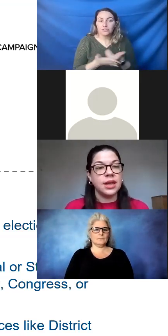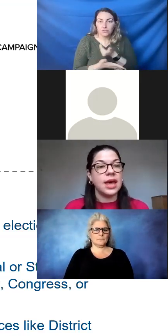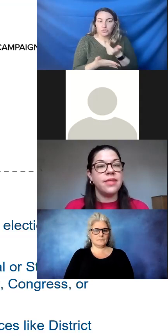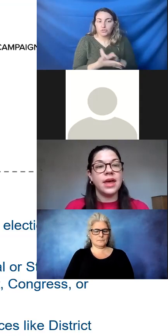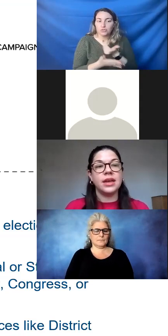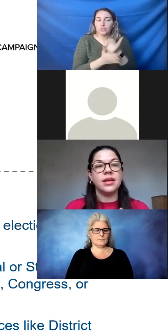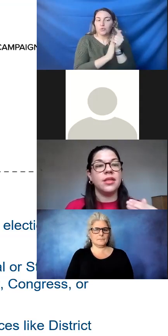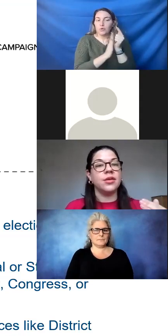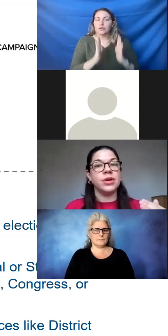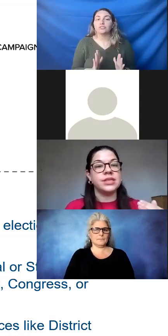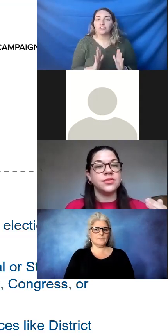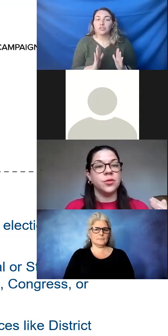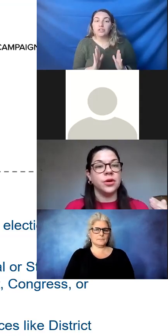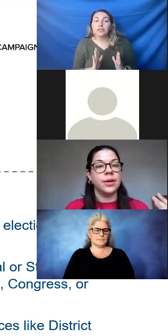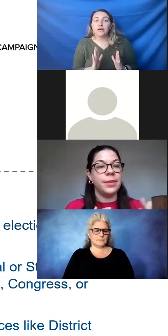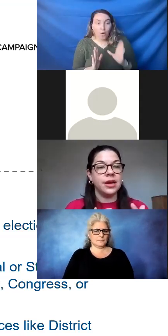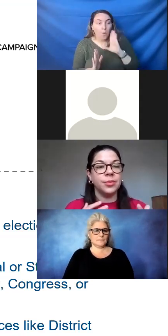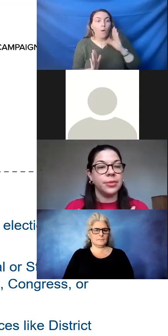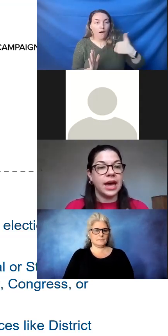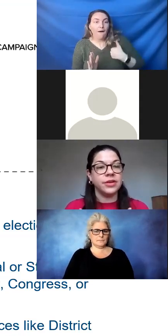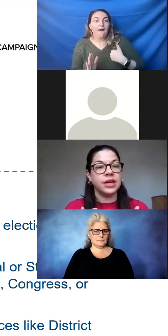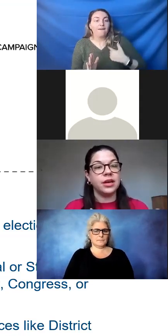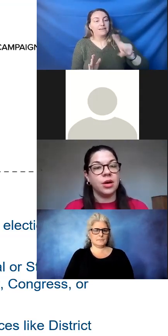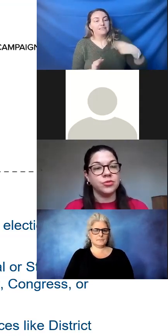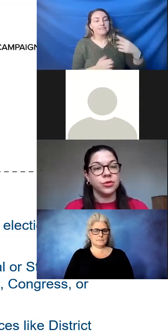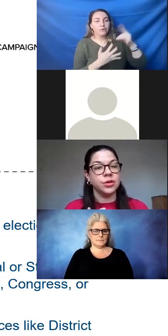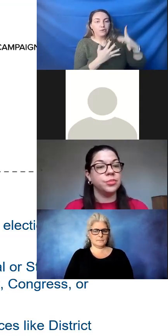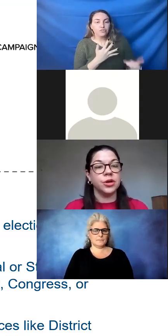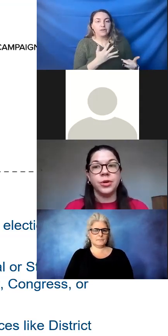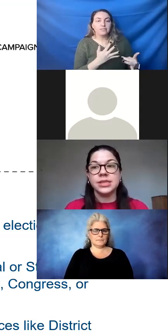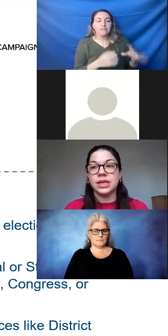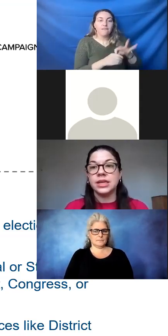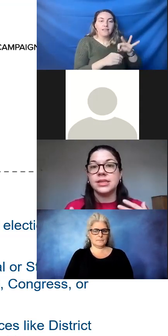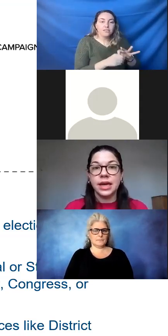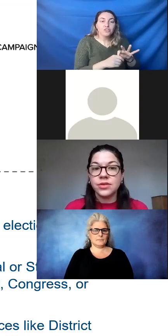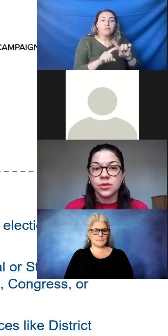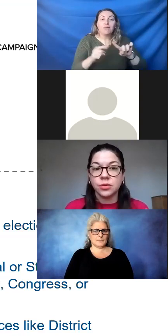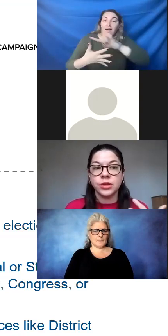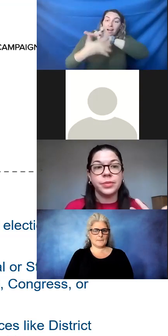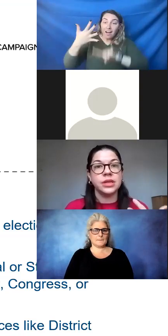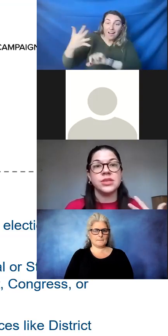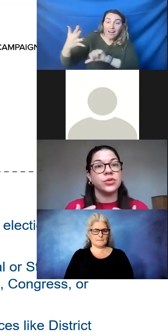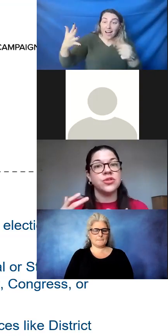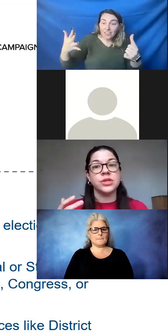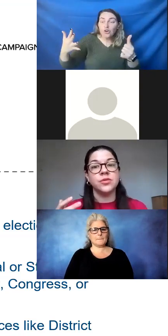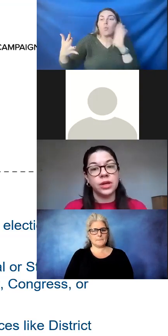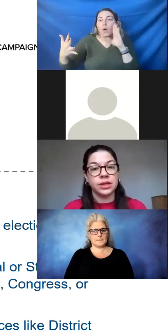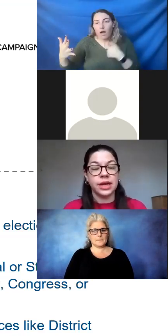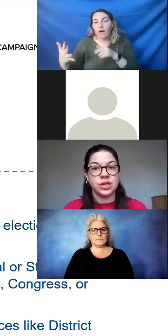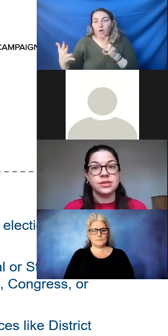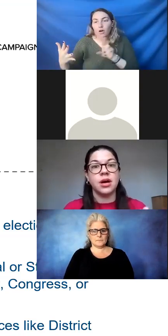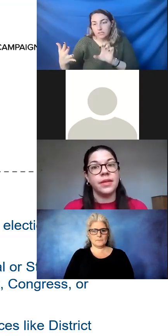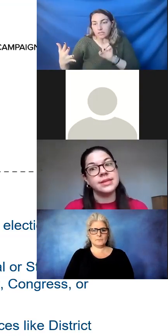election. And then the races for mayor, public advocate, comptroller, borough president, and city council will appear as ranked choice